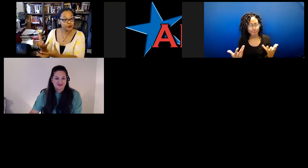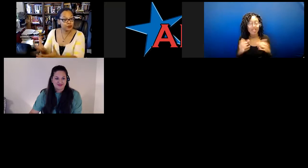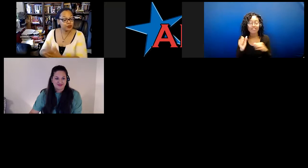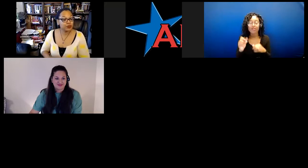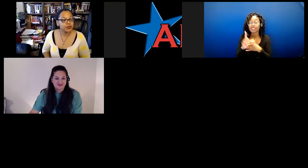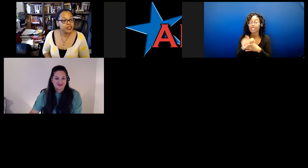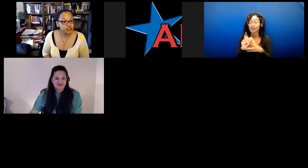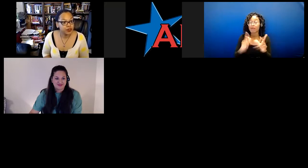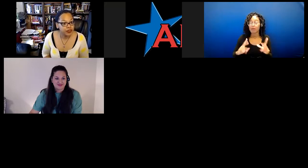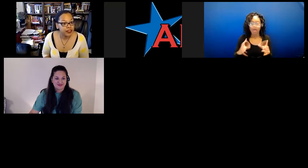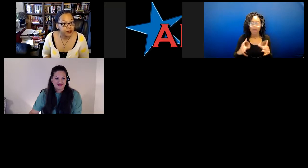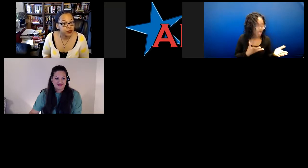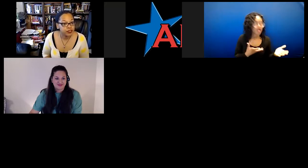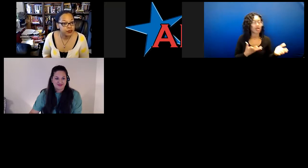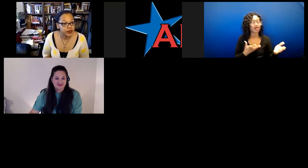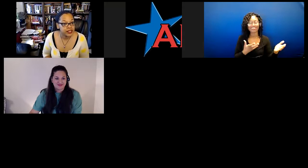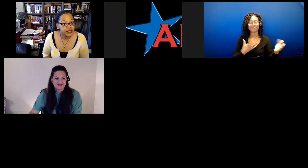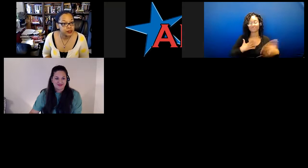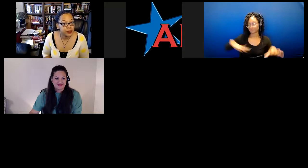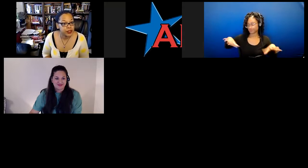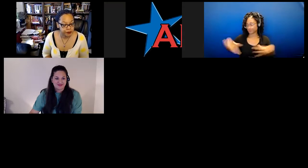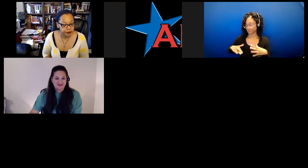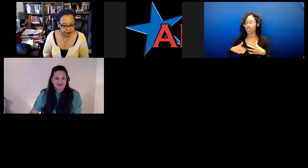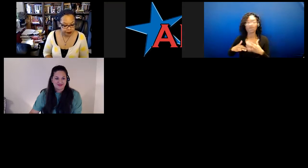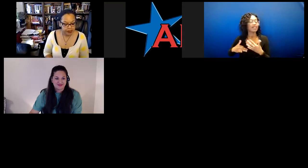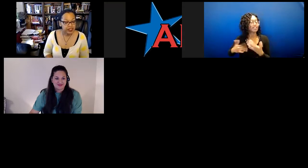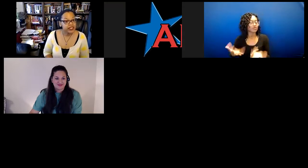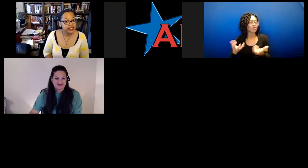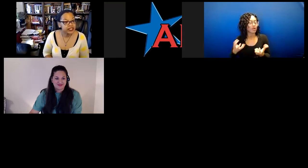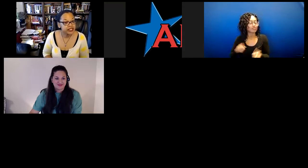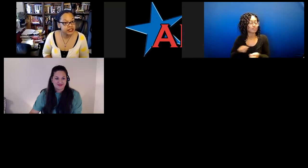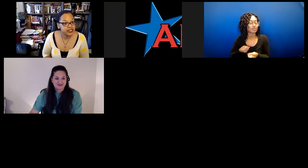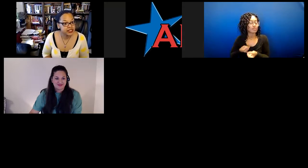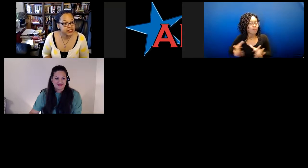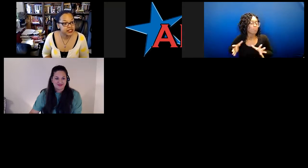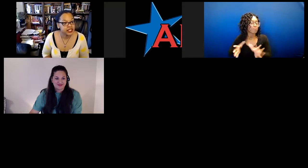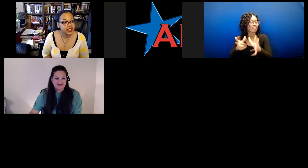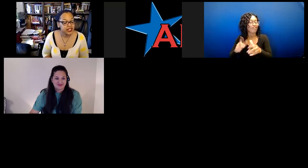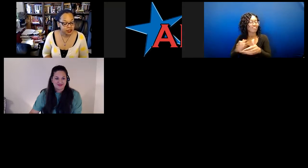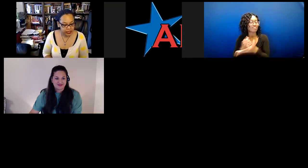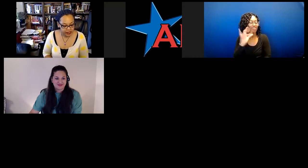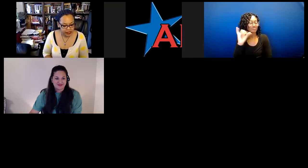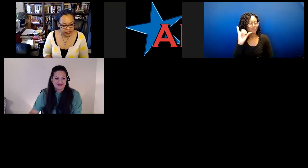to move to fight for those civil rights as well. And in 1977,